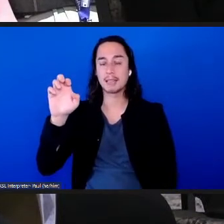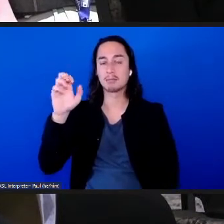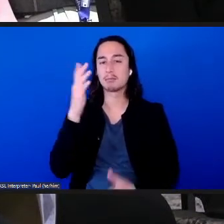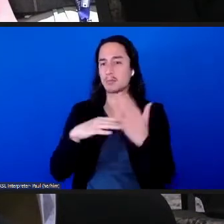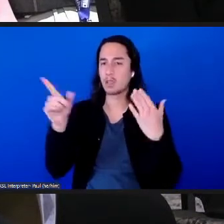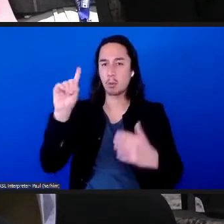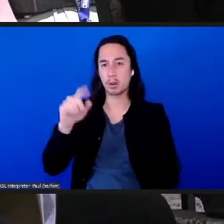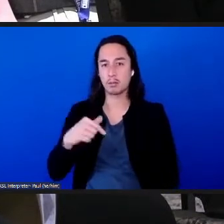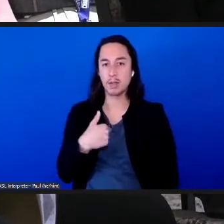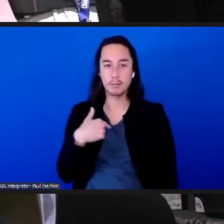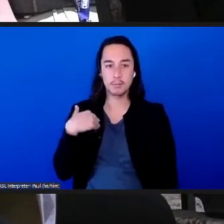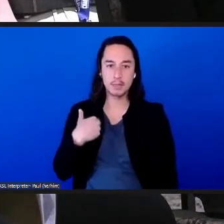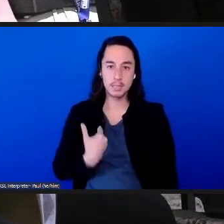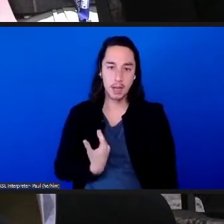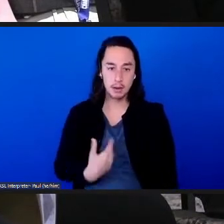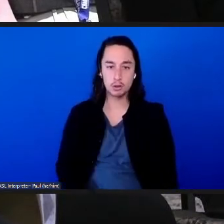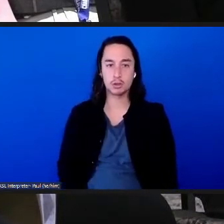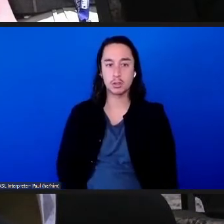I'm tired.